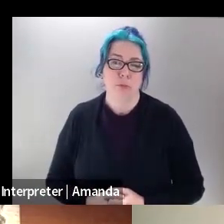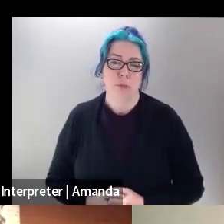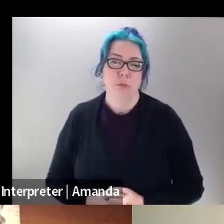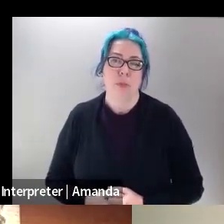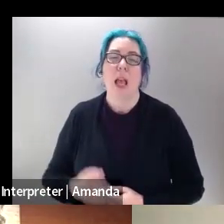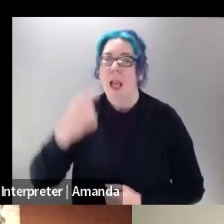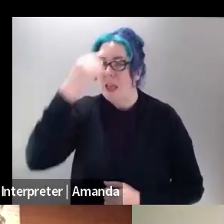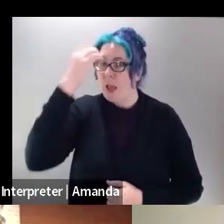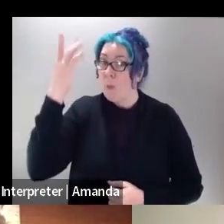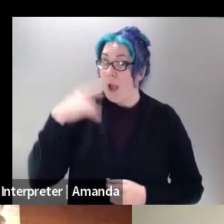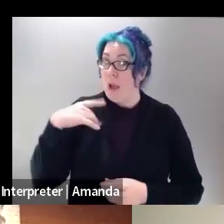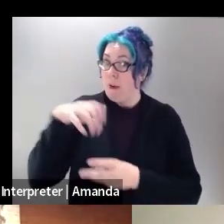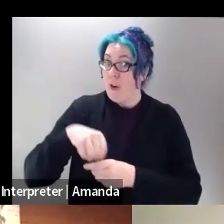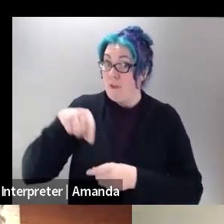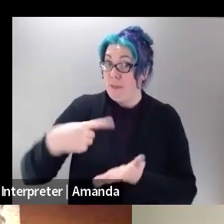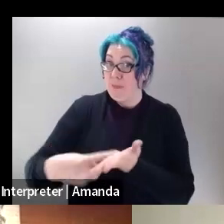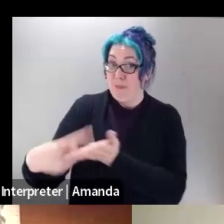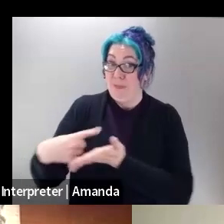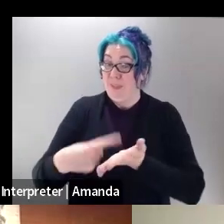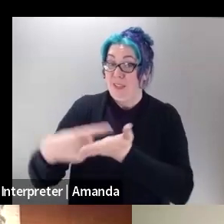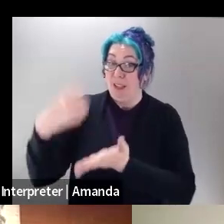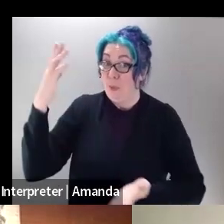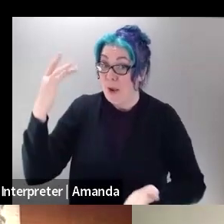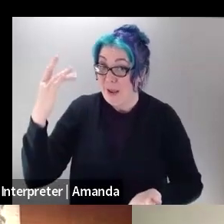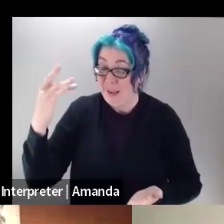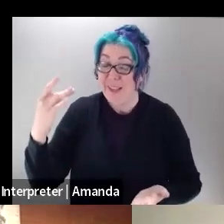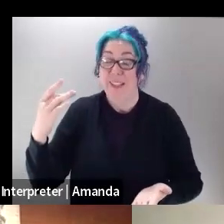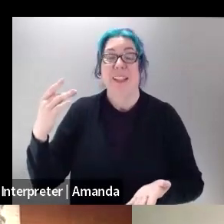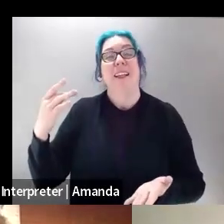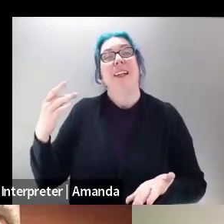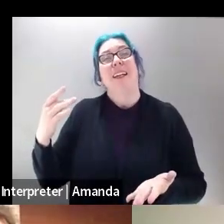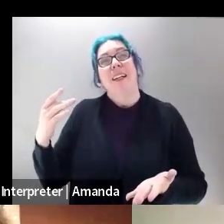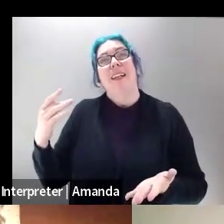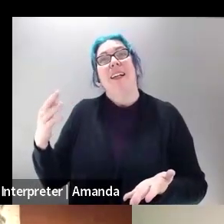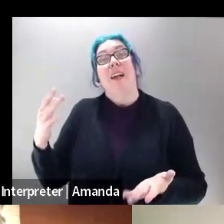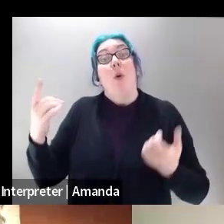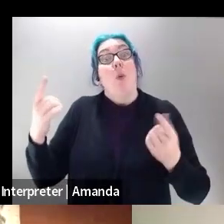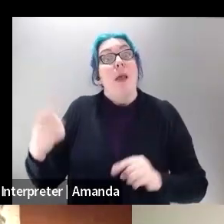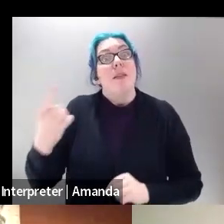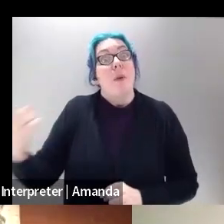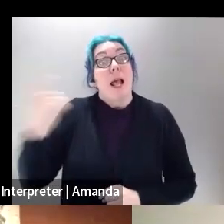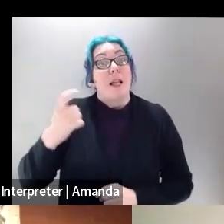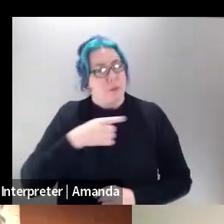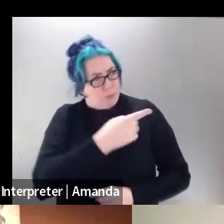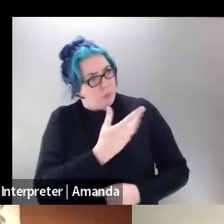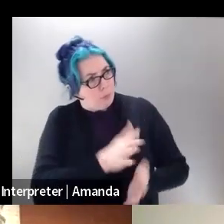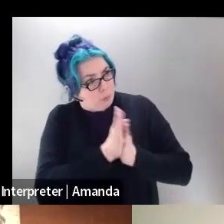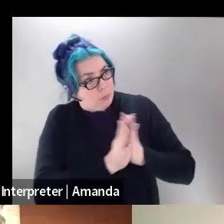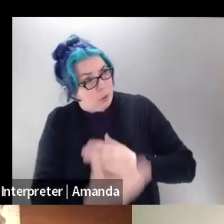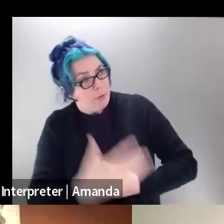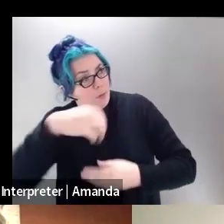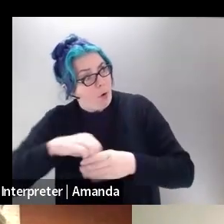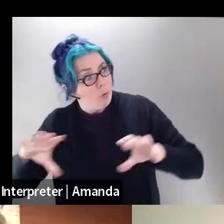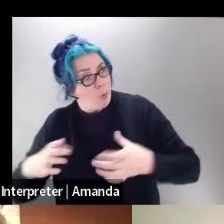this panel is because I did pretty much, when I was asked, I said like, I don't think I'm the right person because I actually